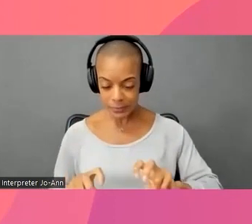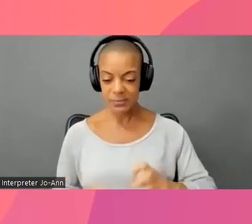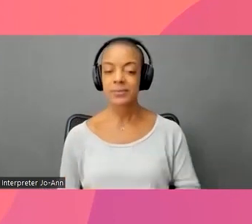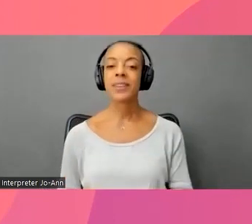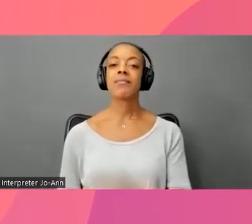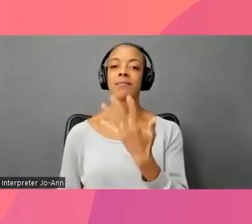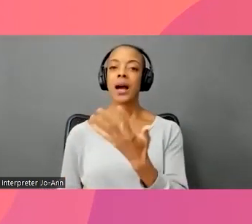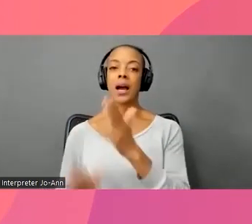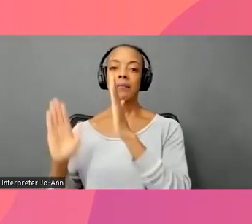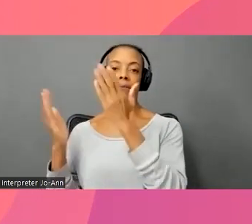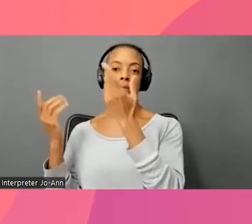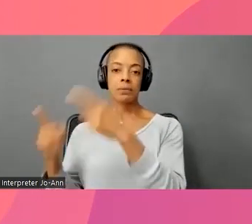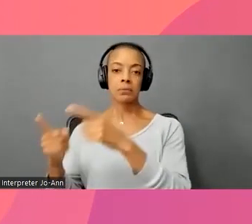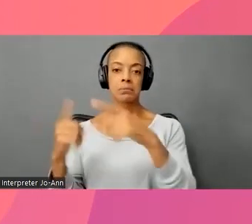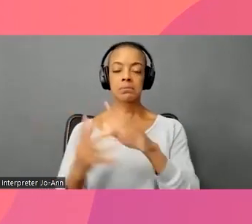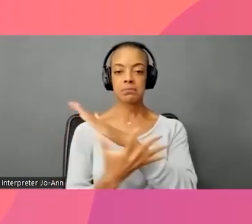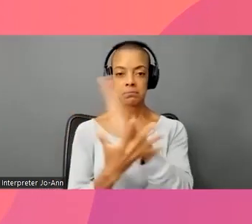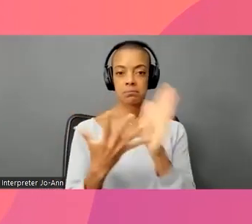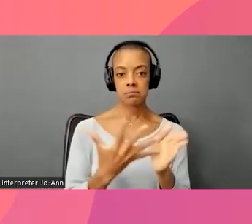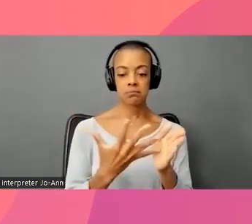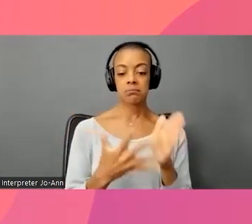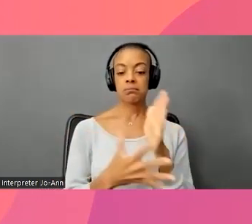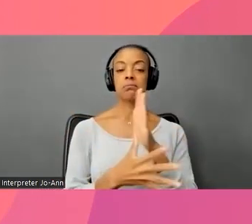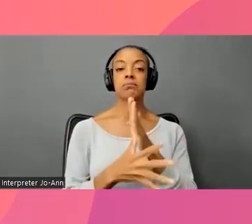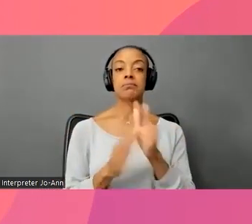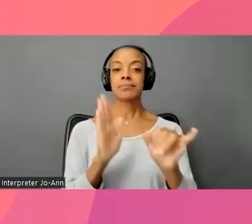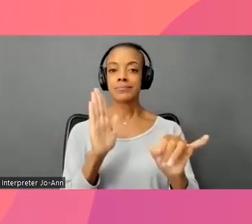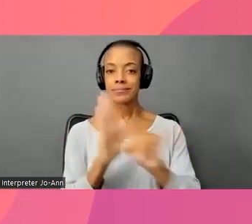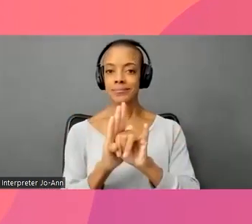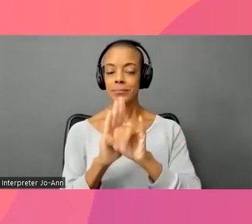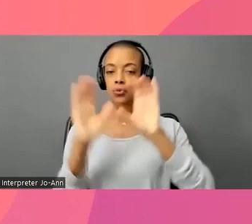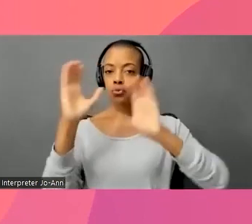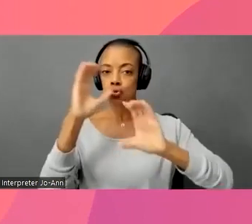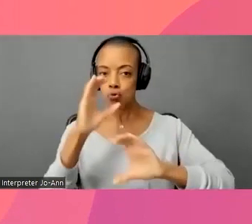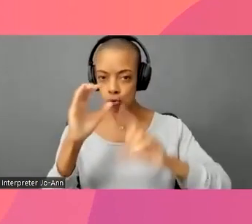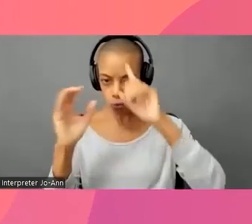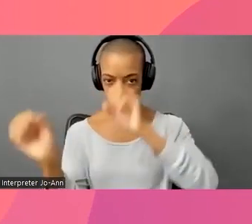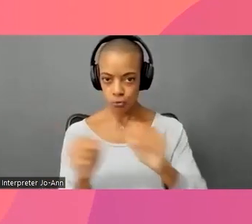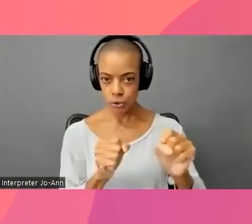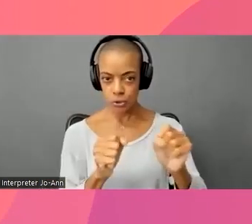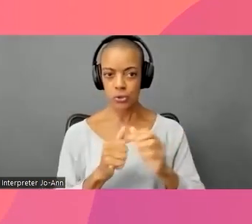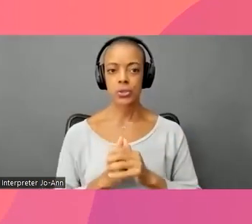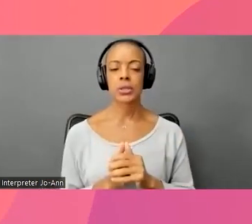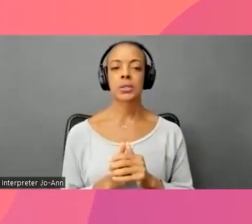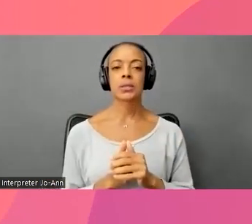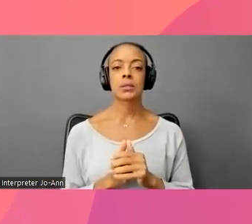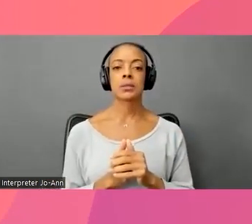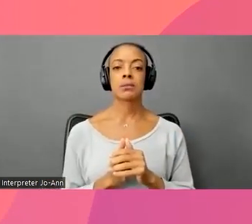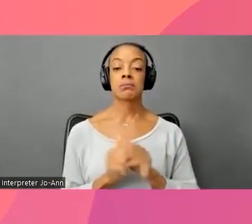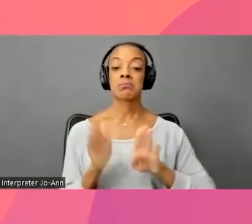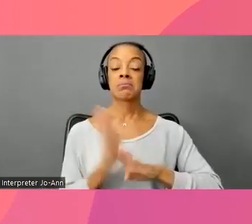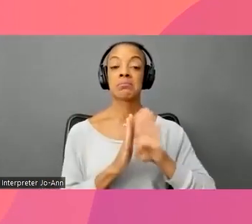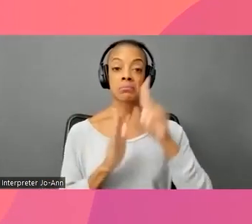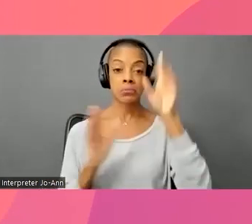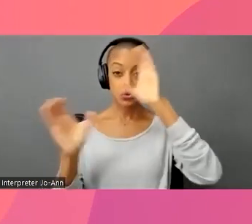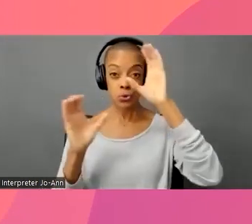different steps, starting with the identification of the search strategy. And so in order to build our search strategy,